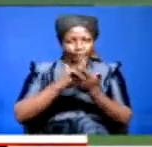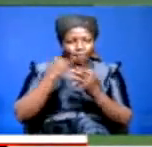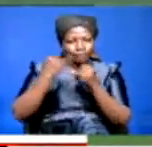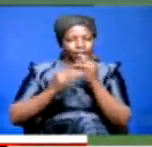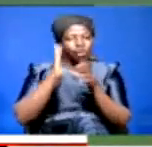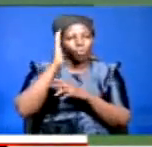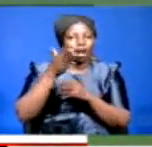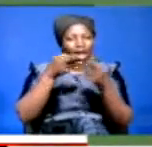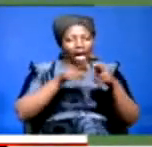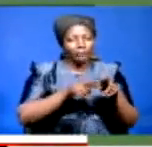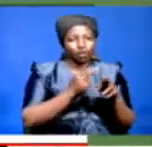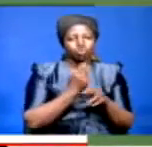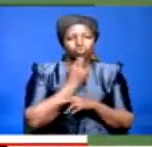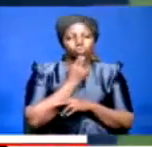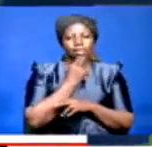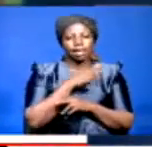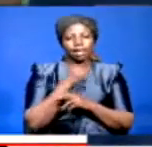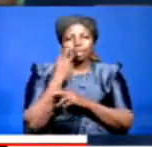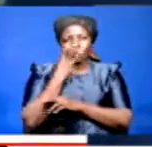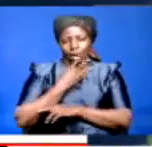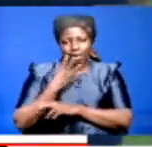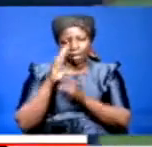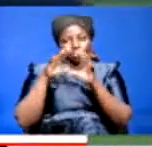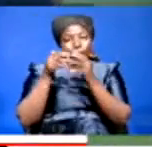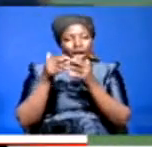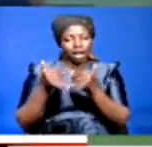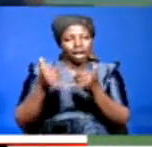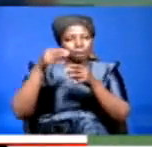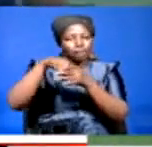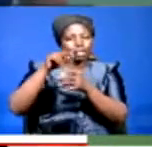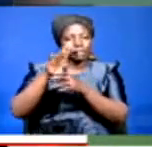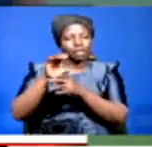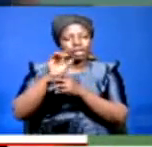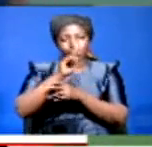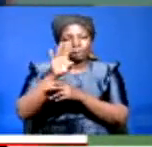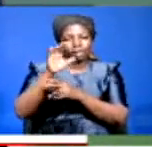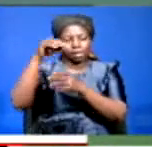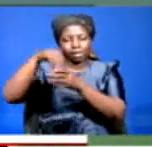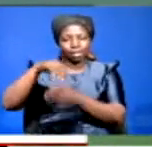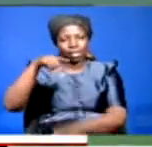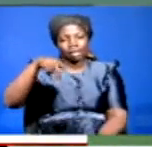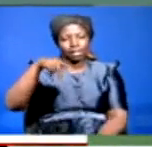Tuesday and Wednesday. World Cup Iko KBC, na KBC Iko Qatar. Reporting for Lunchtime News, I am Daniel Wahome.